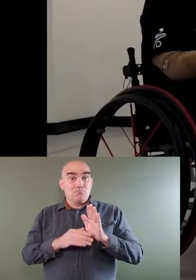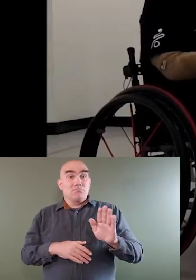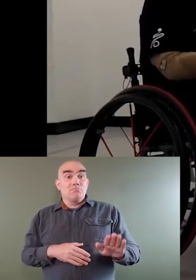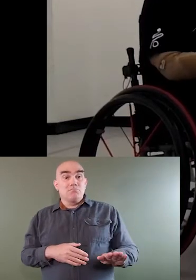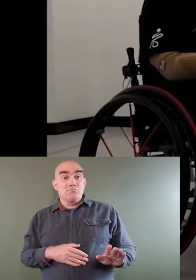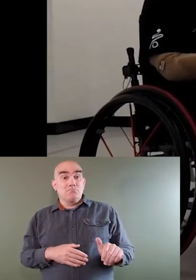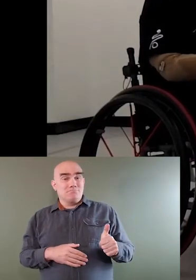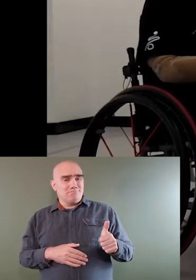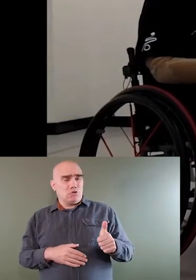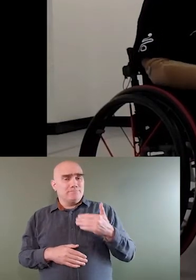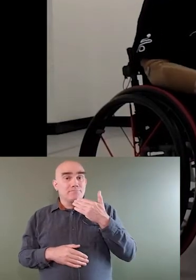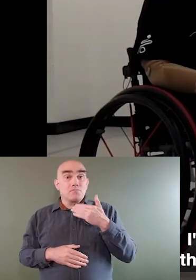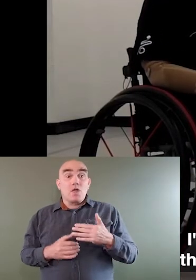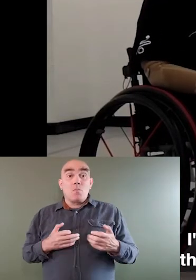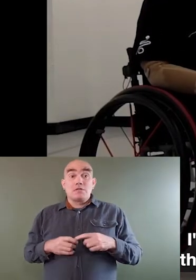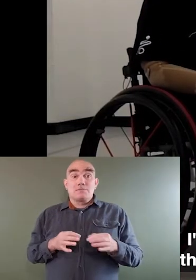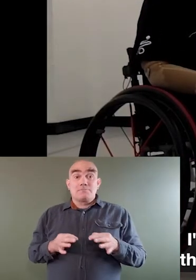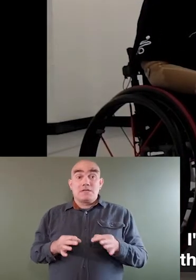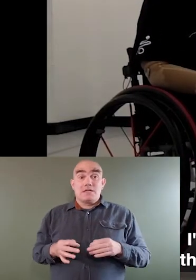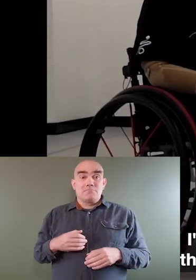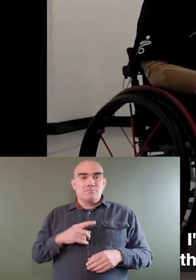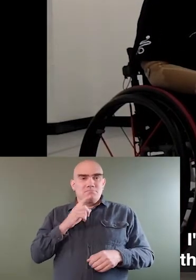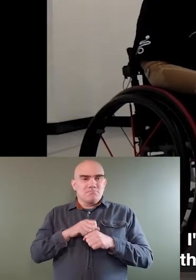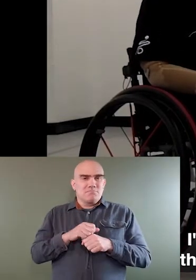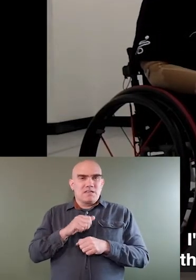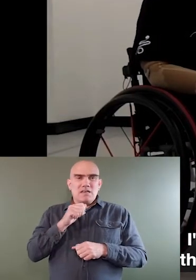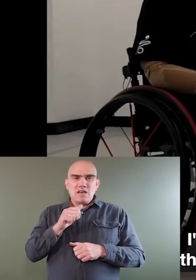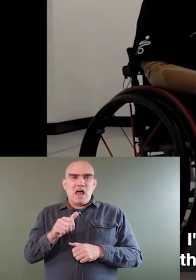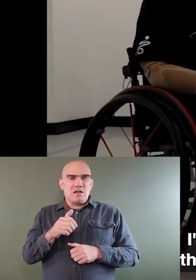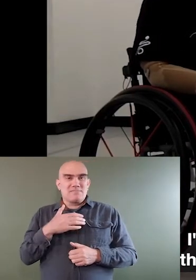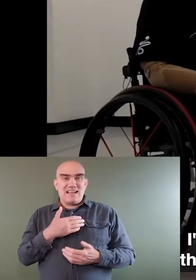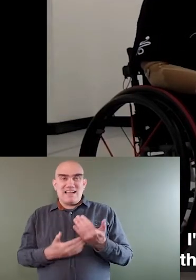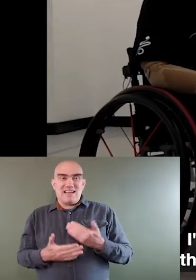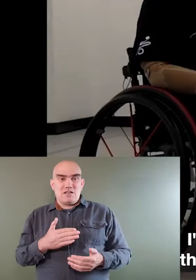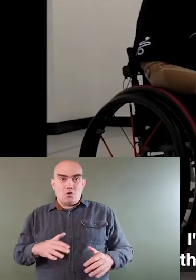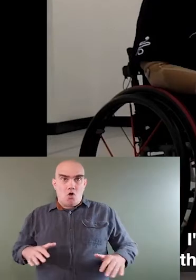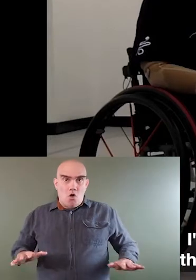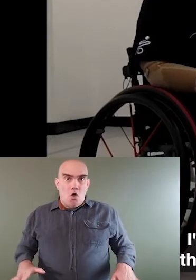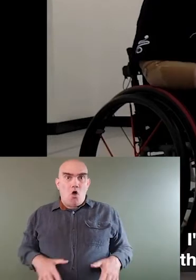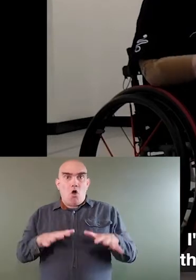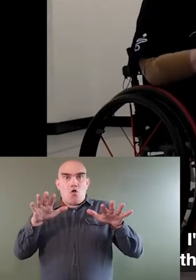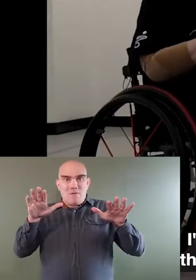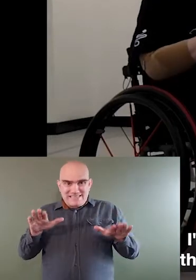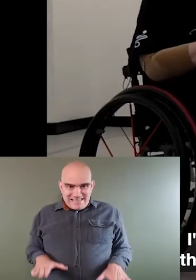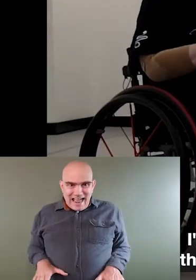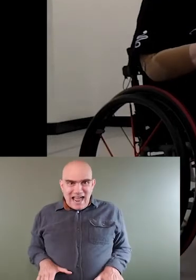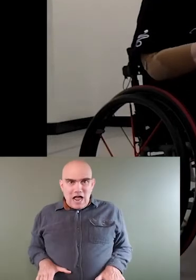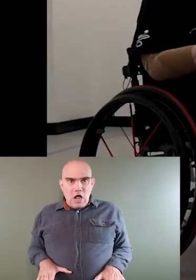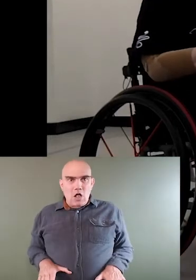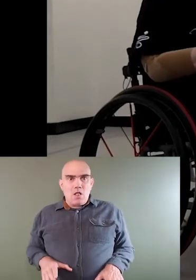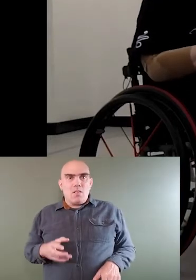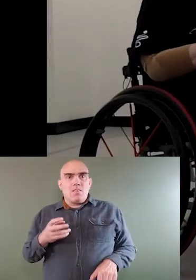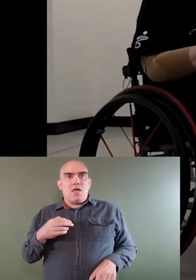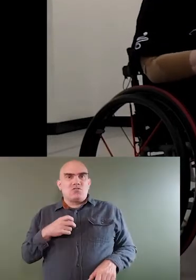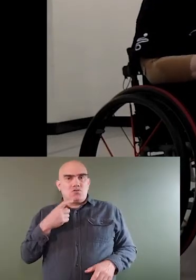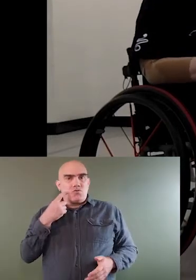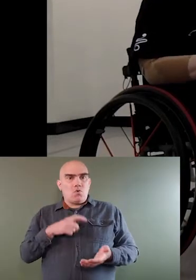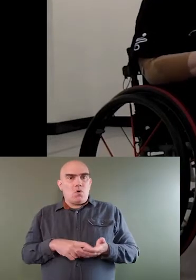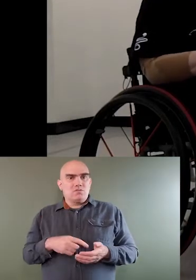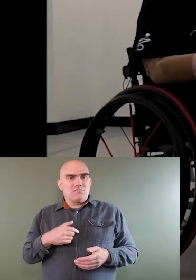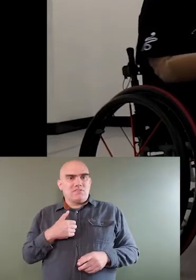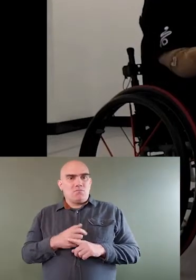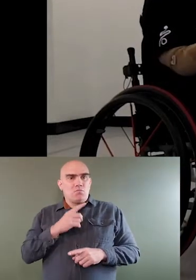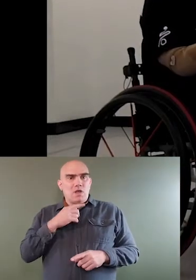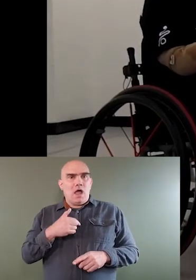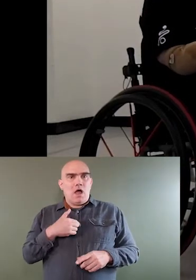Good. I want to explain. I'm actually not taking my hands all the way down and then re-lifting. I just noticed. After my